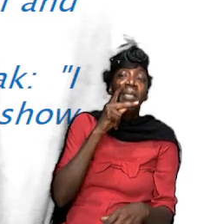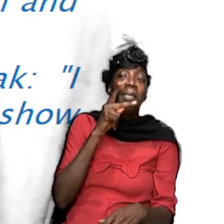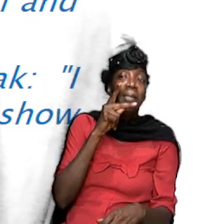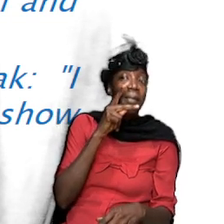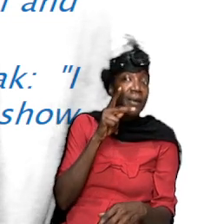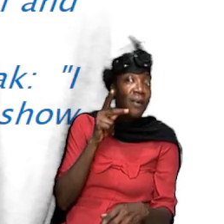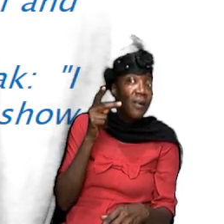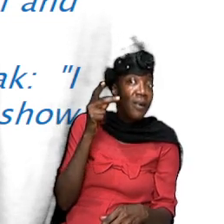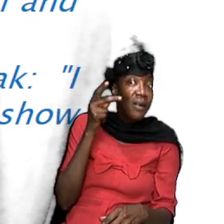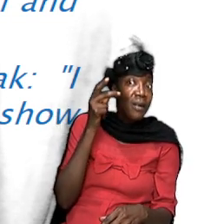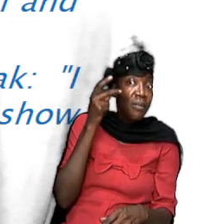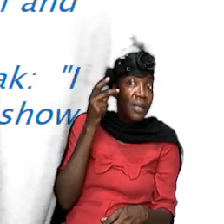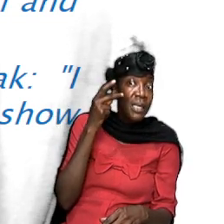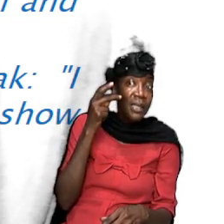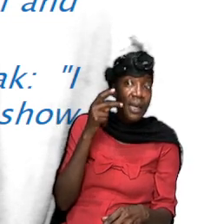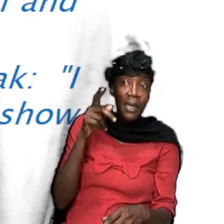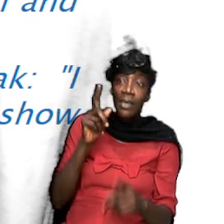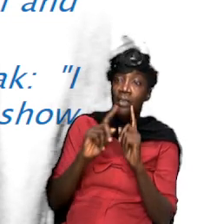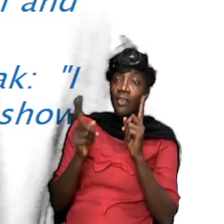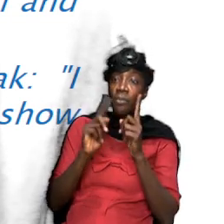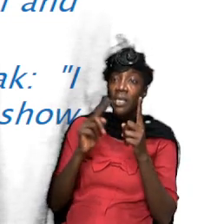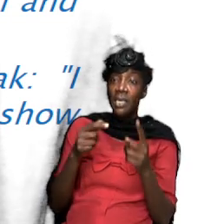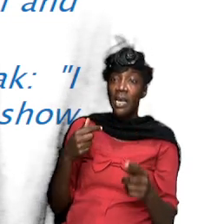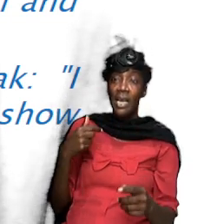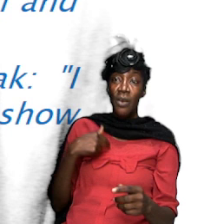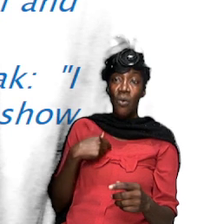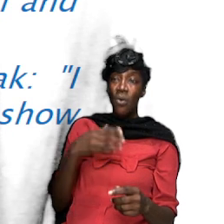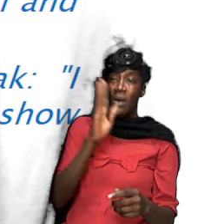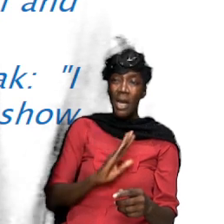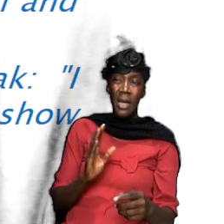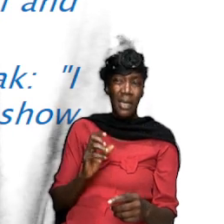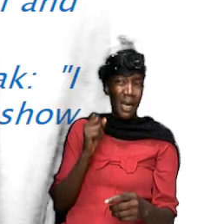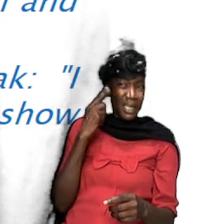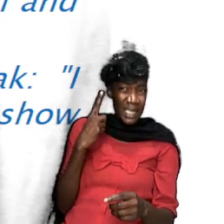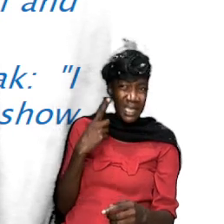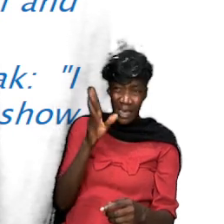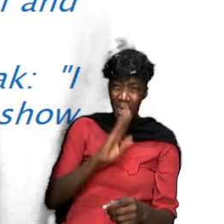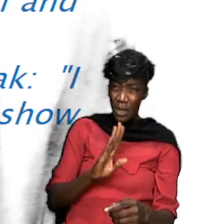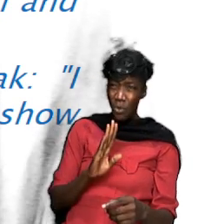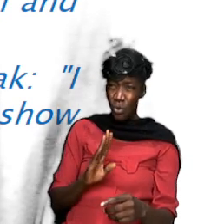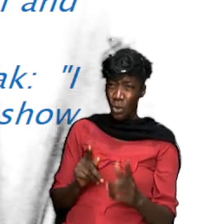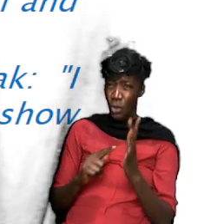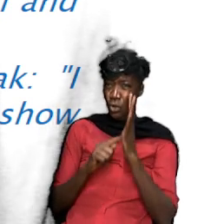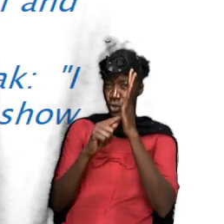God does not show favoritism. So this was now when